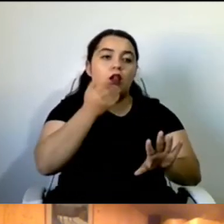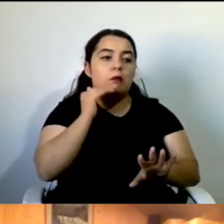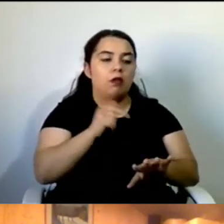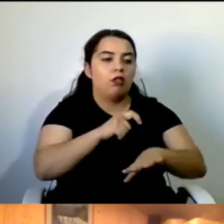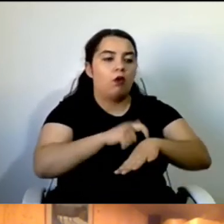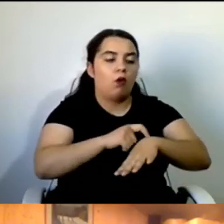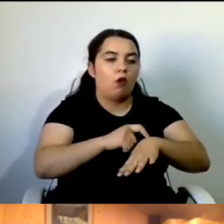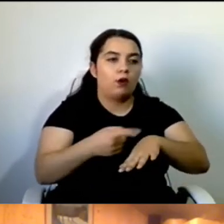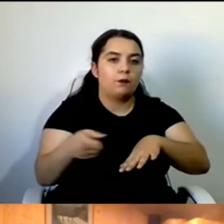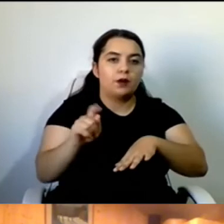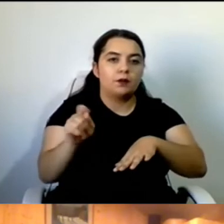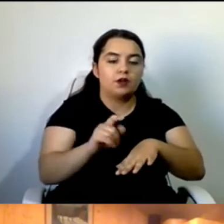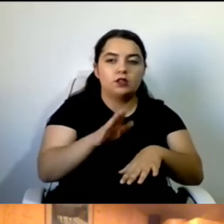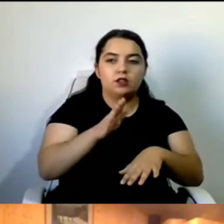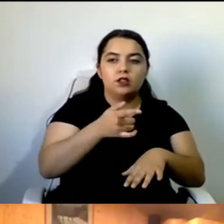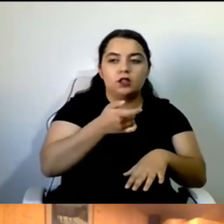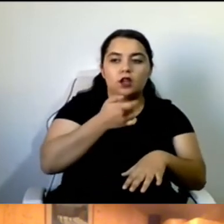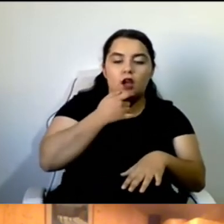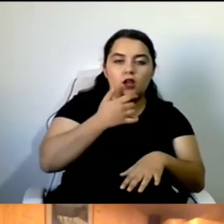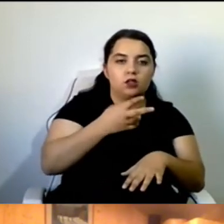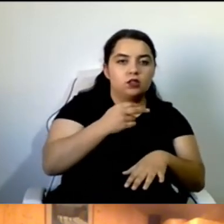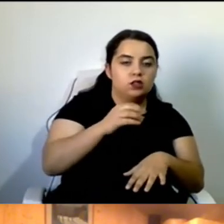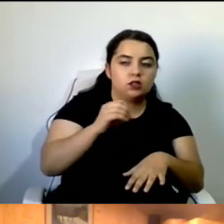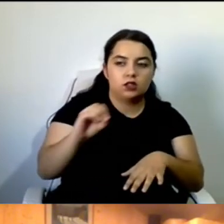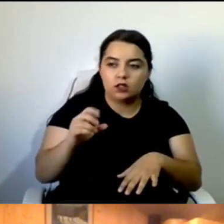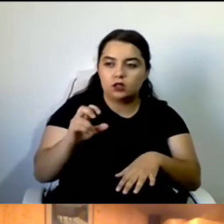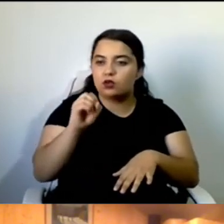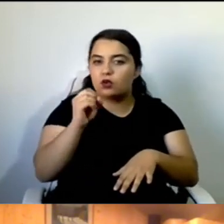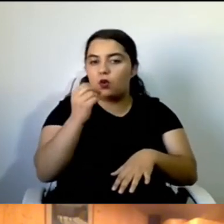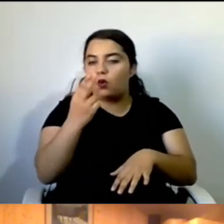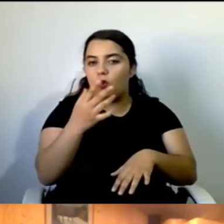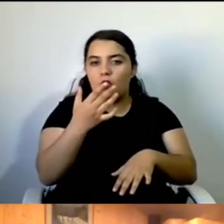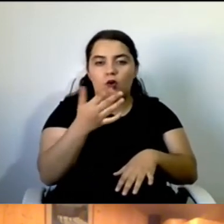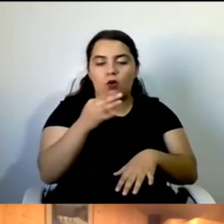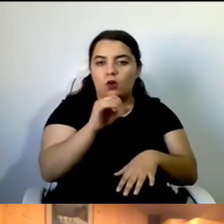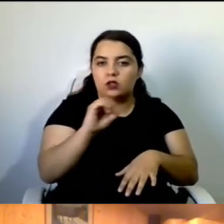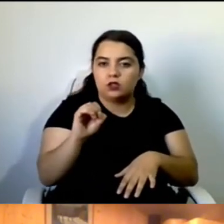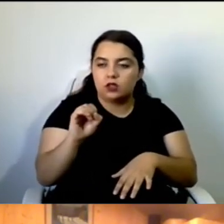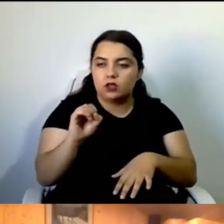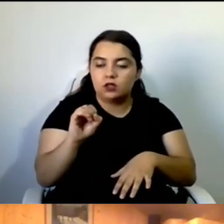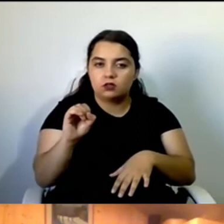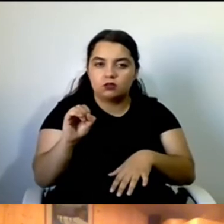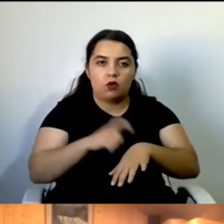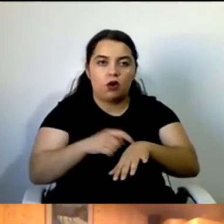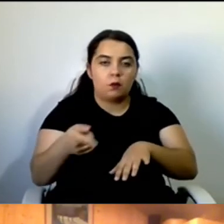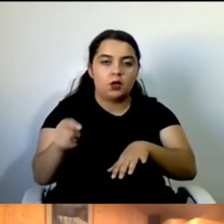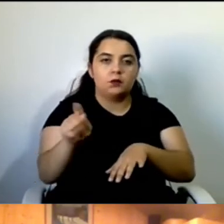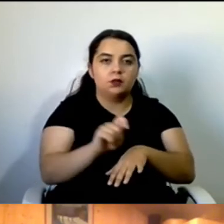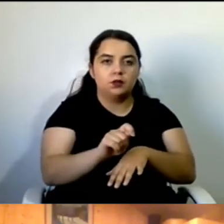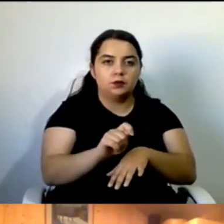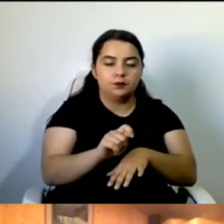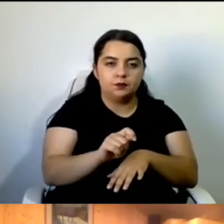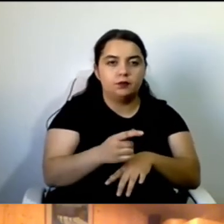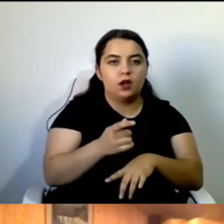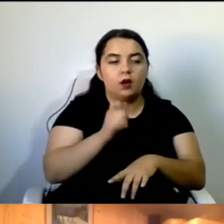hours per month, you divide it up, and we can hire our own personal assistants and decide if you're going to have, say,